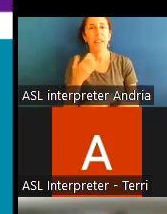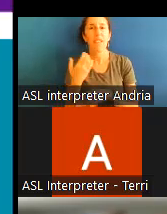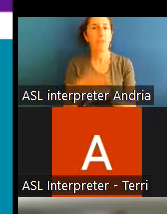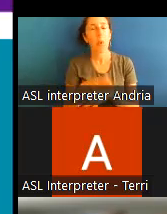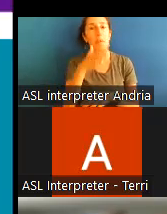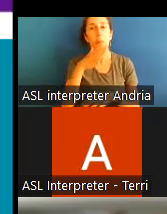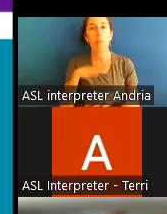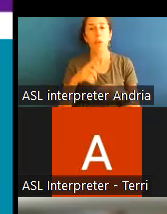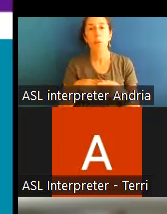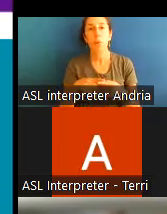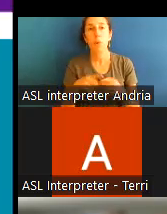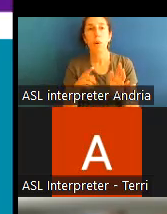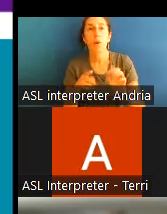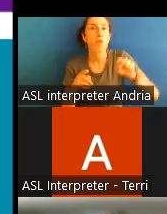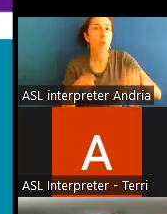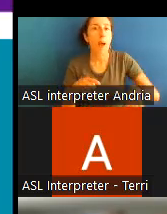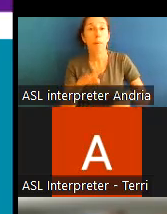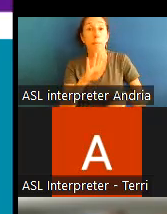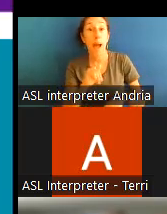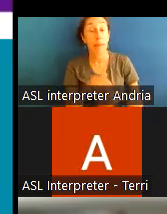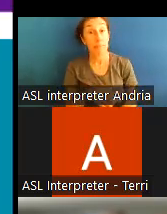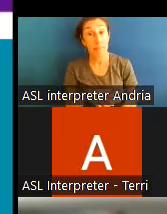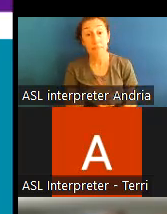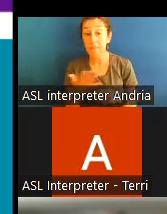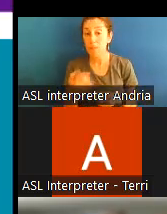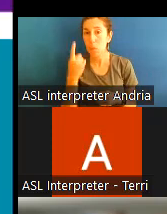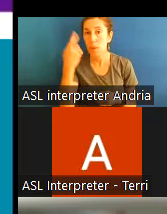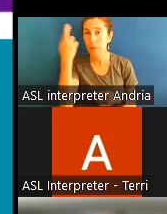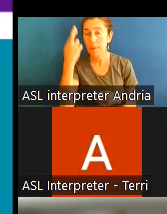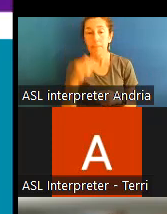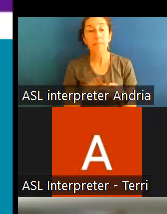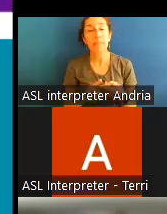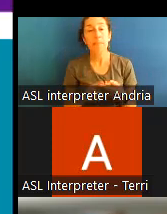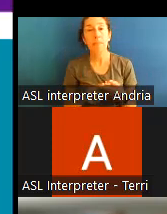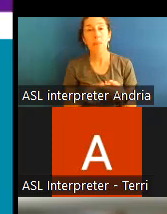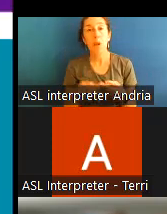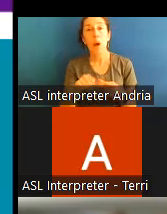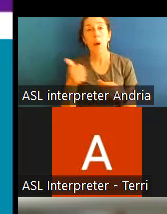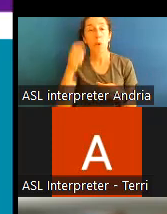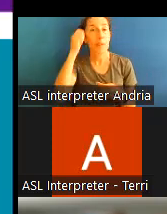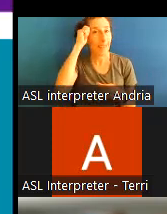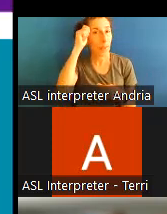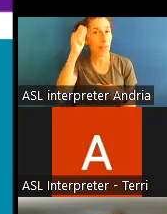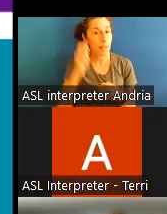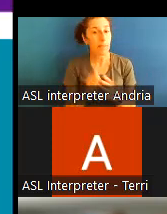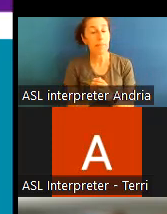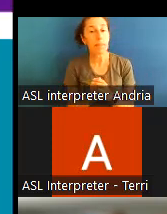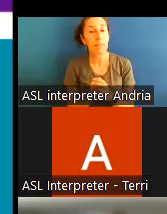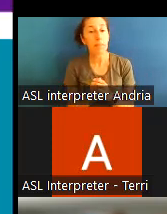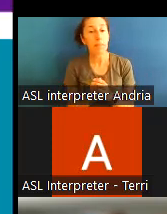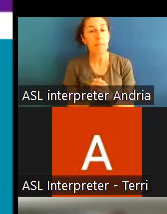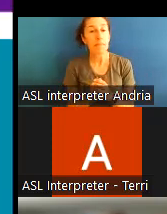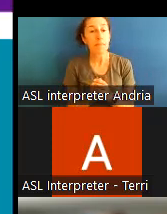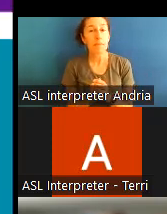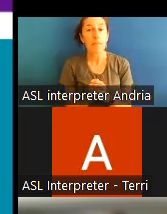And the other theory, especially with sexual violence and bisexual women, is that it's the thought that,